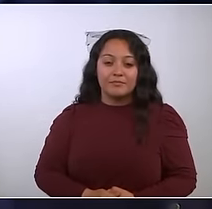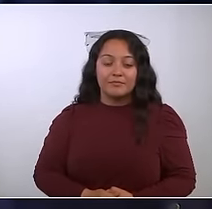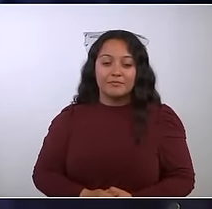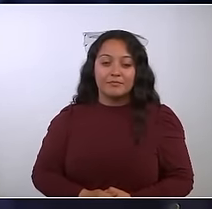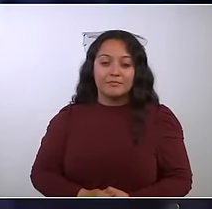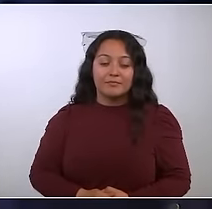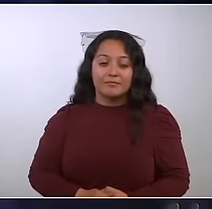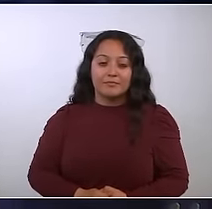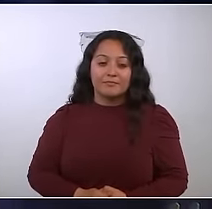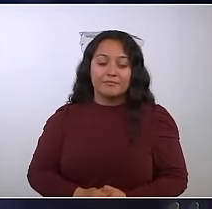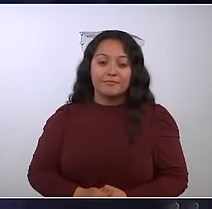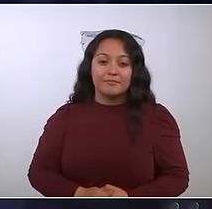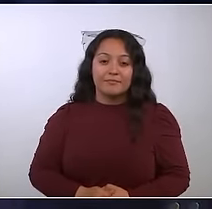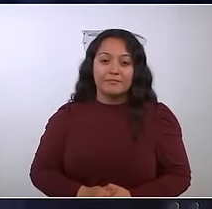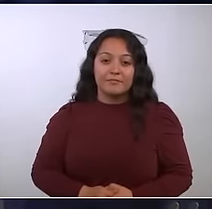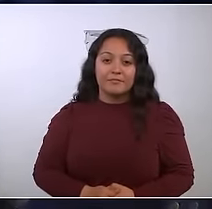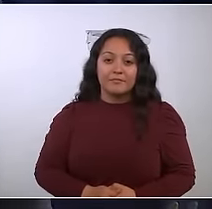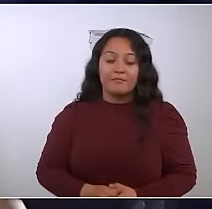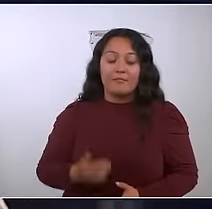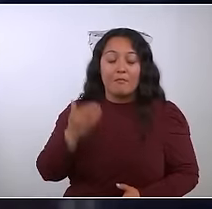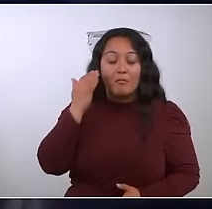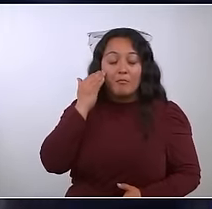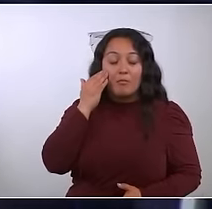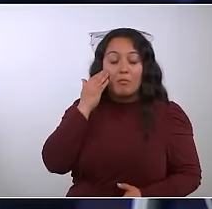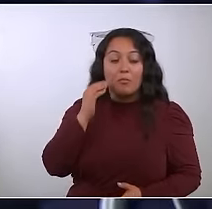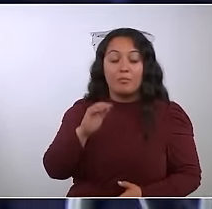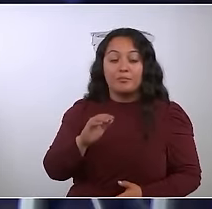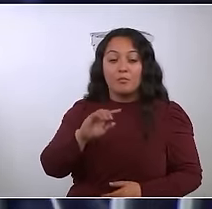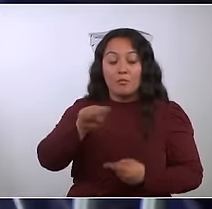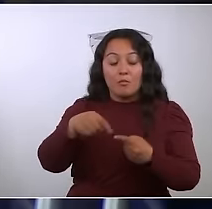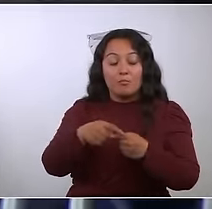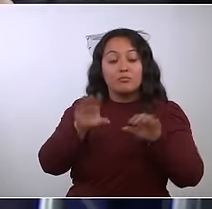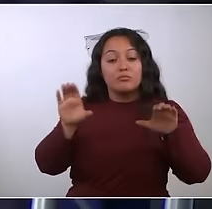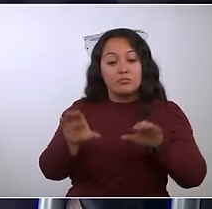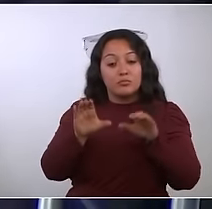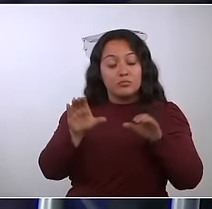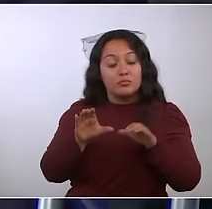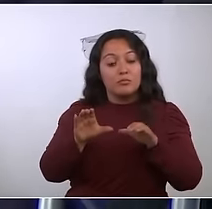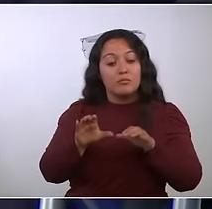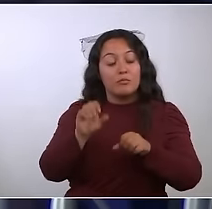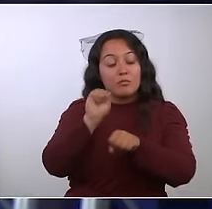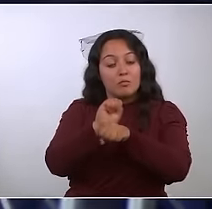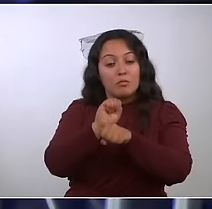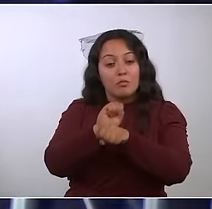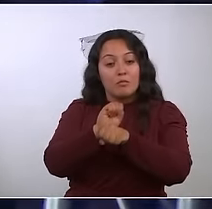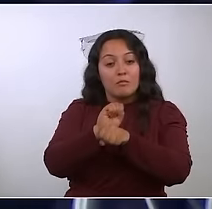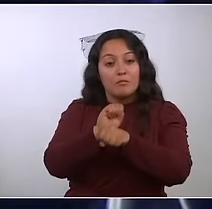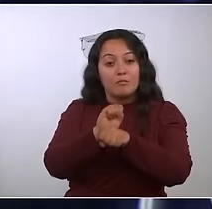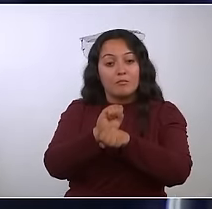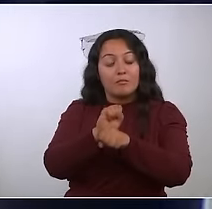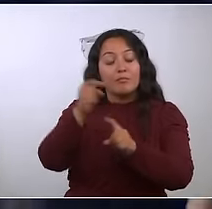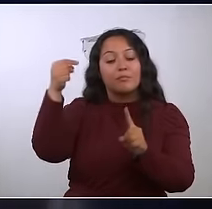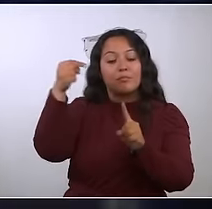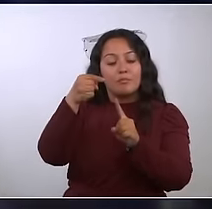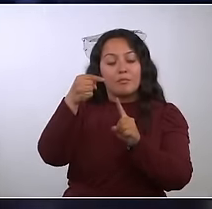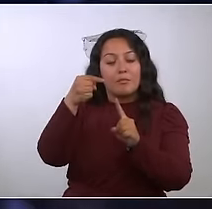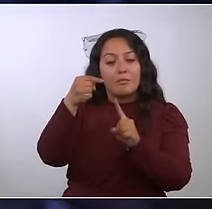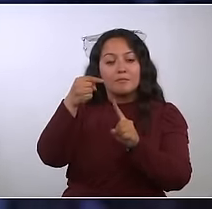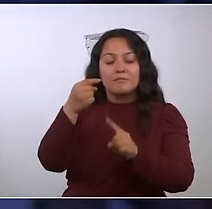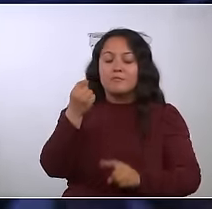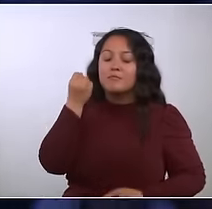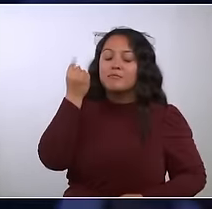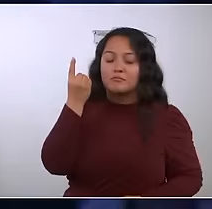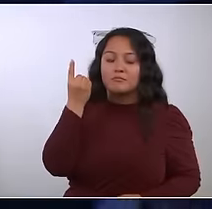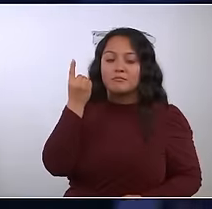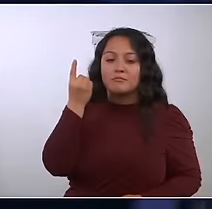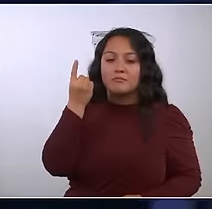humilde, and in the faithful doing of the task, y el ser fieles al cumplir la misión, the mission is clear. La misión es clara. We